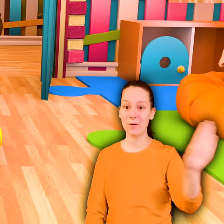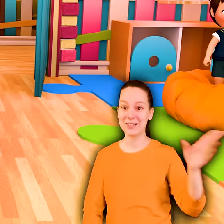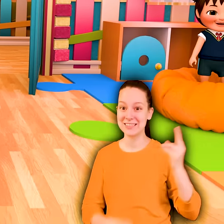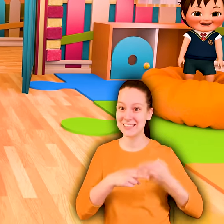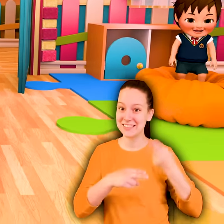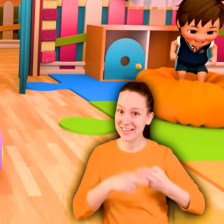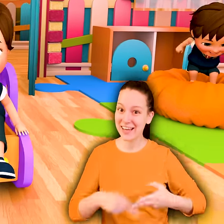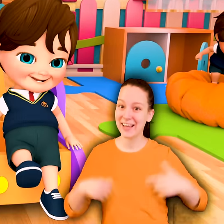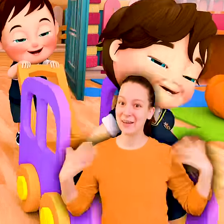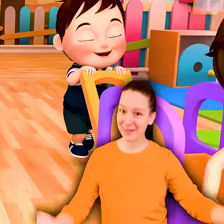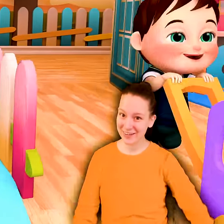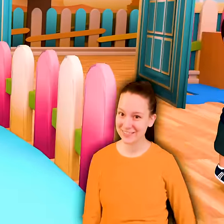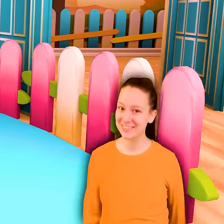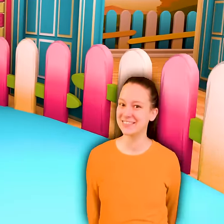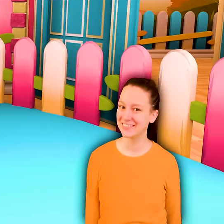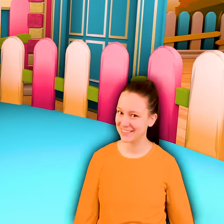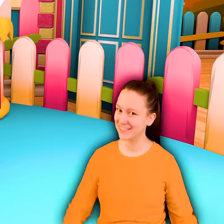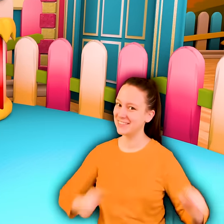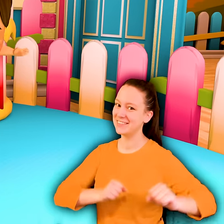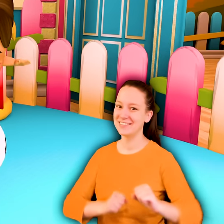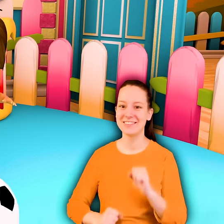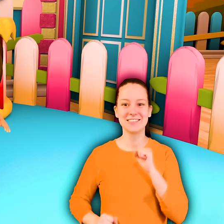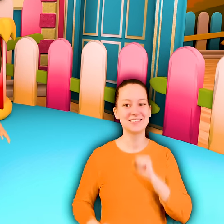bingo was his name-o